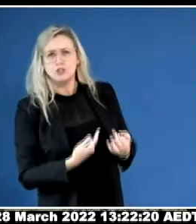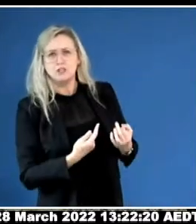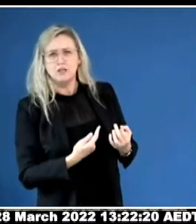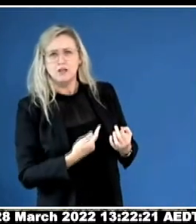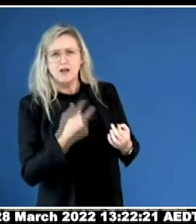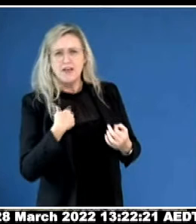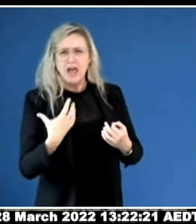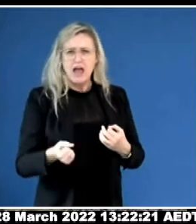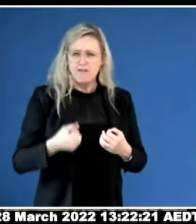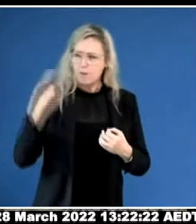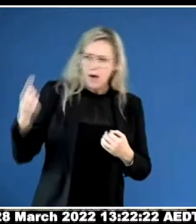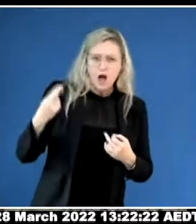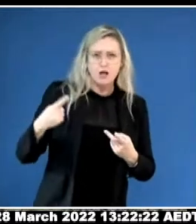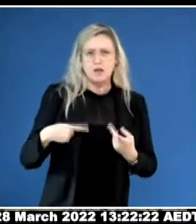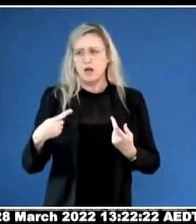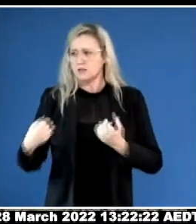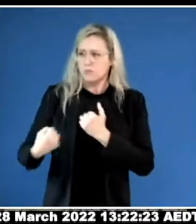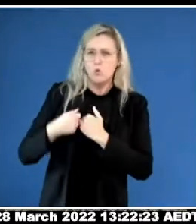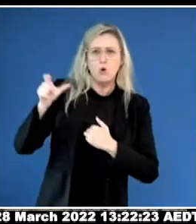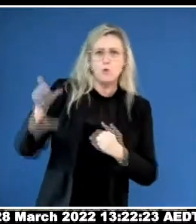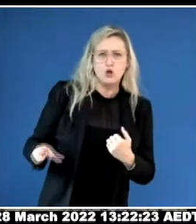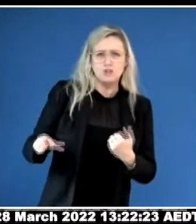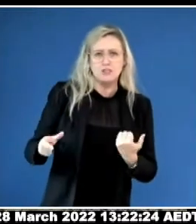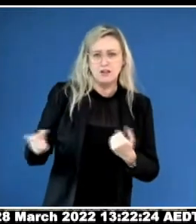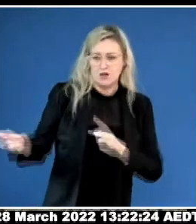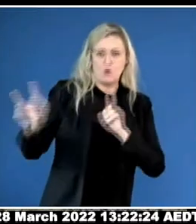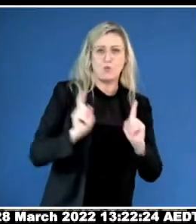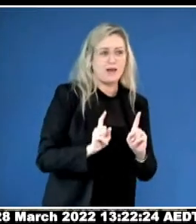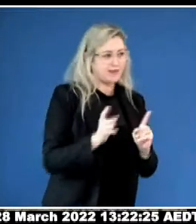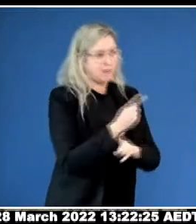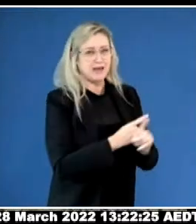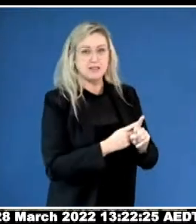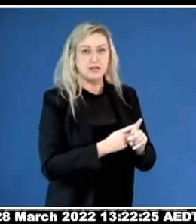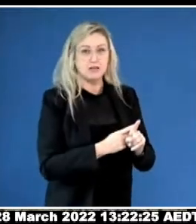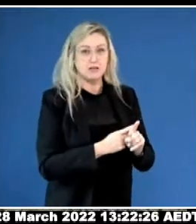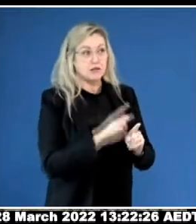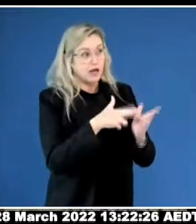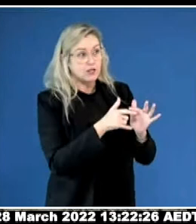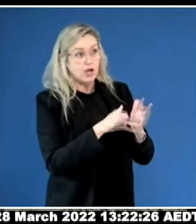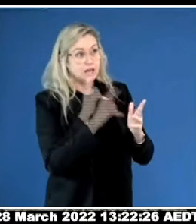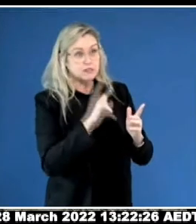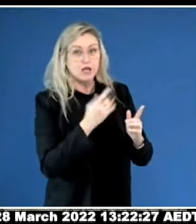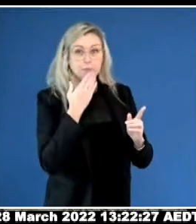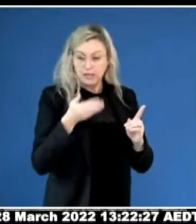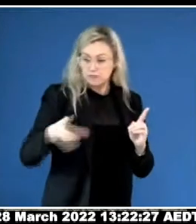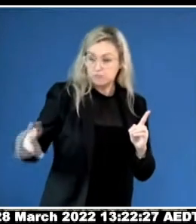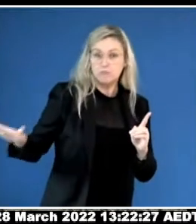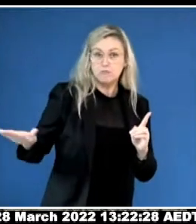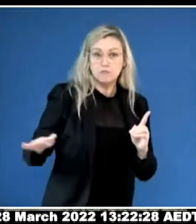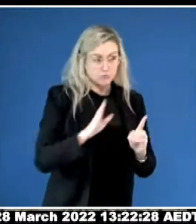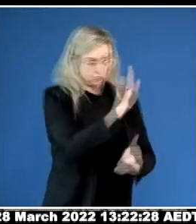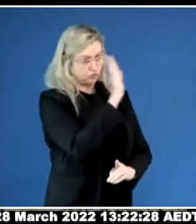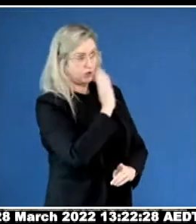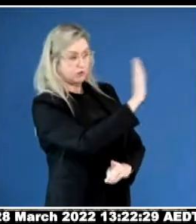and not being asked to step out of the room. The NDIS is an opportunity every year, every 12 months to 2 years, to be